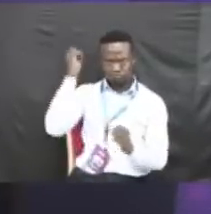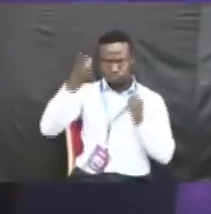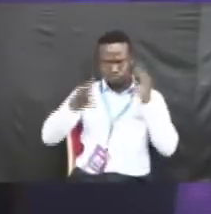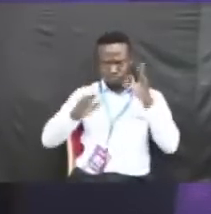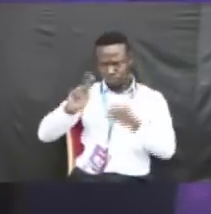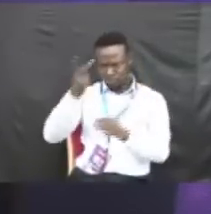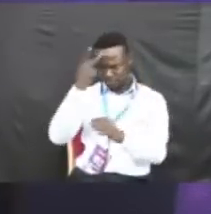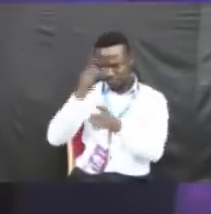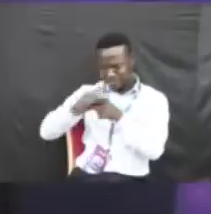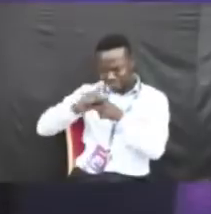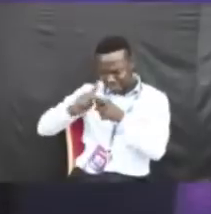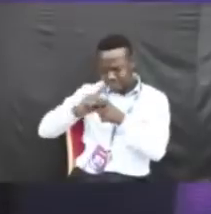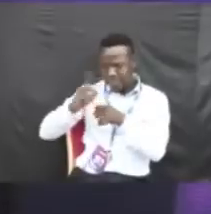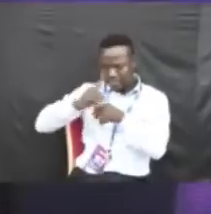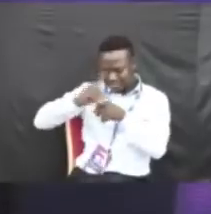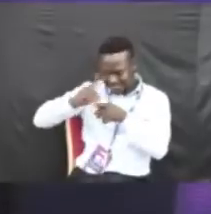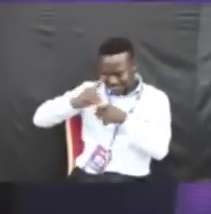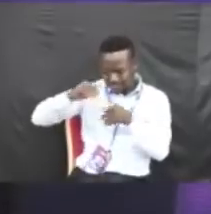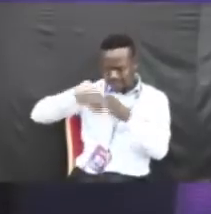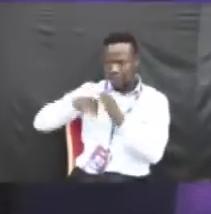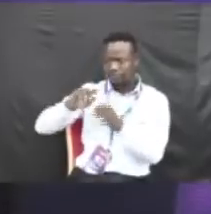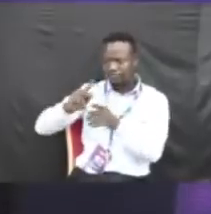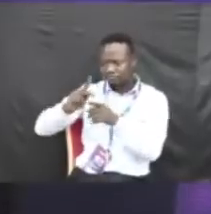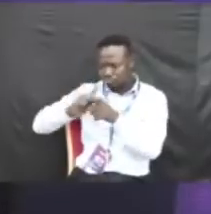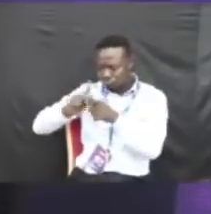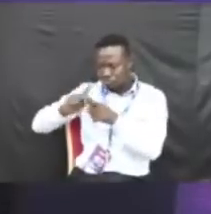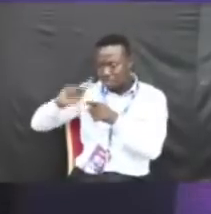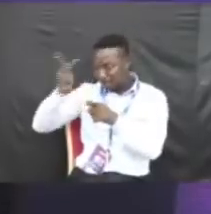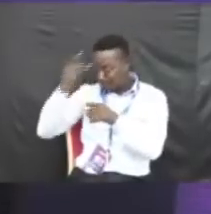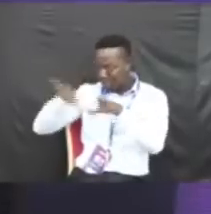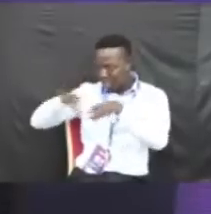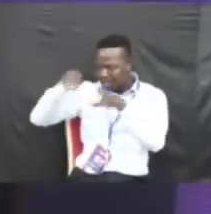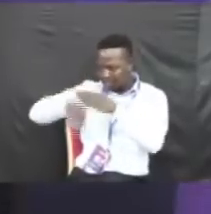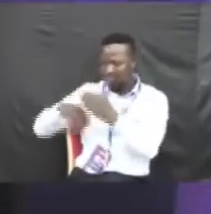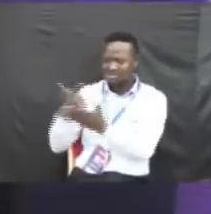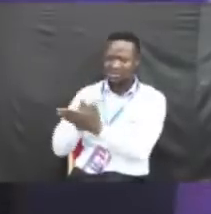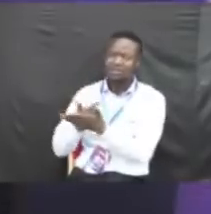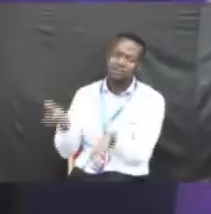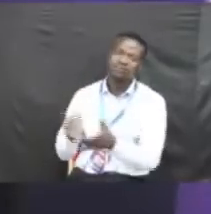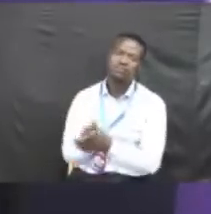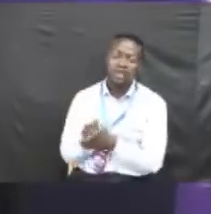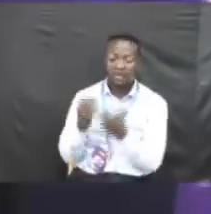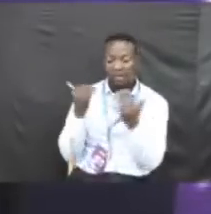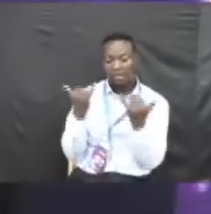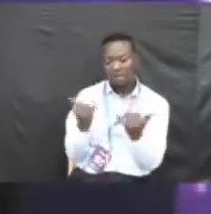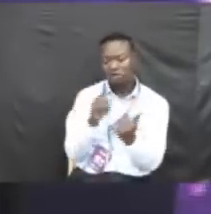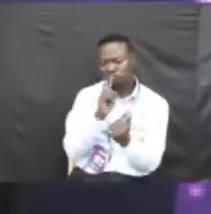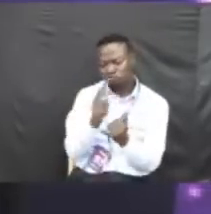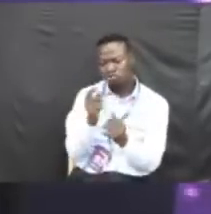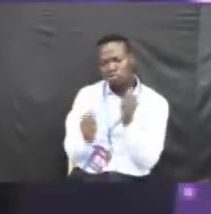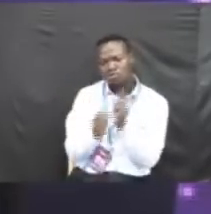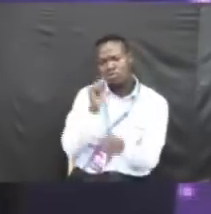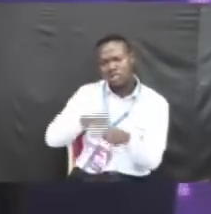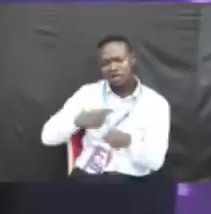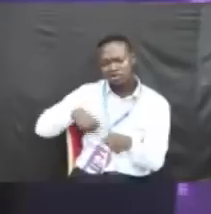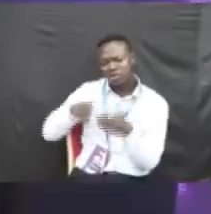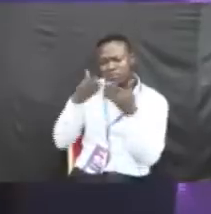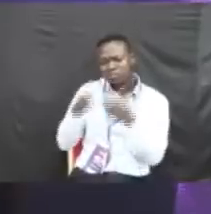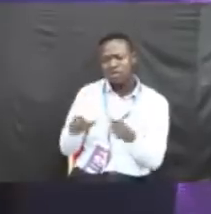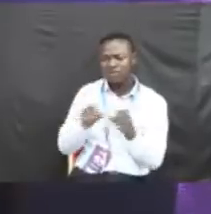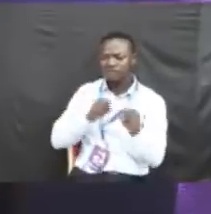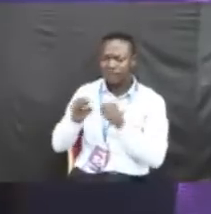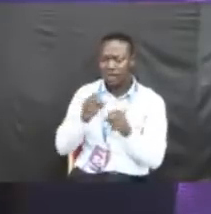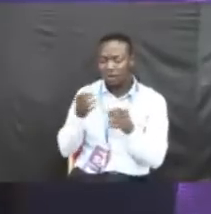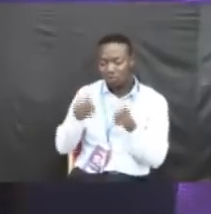political discipline in our party politics and political discourse. We seem to be losing the fight when it